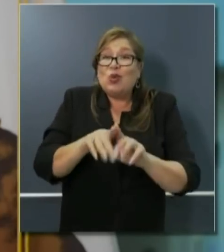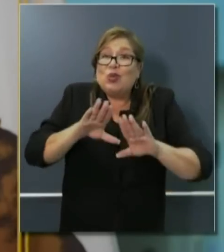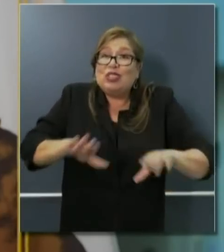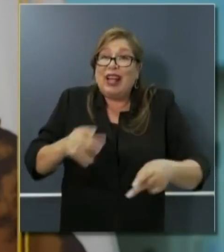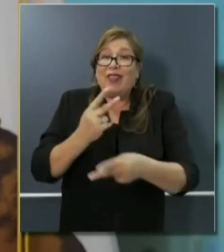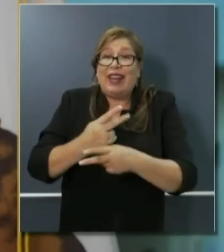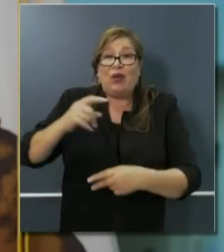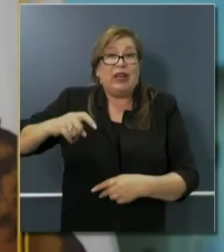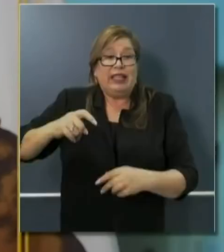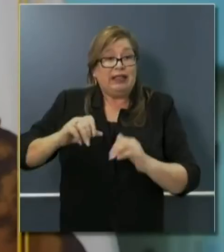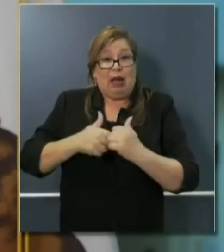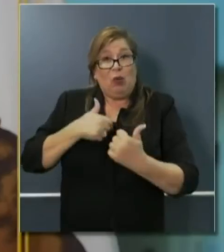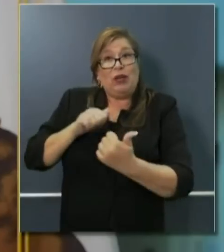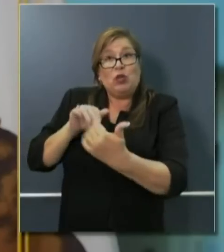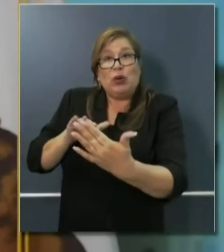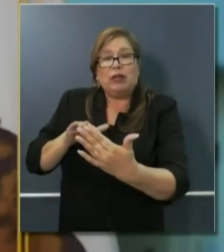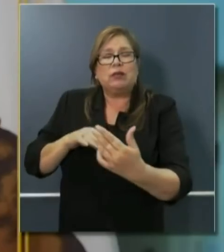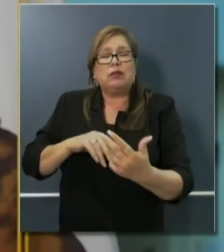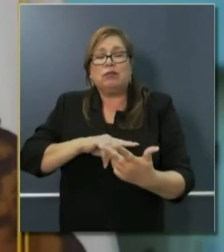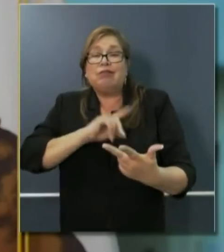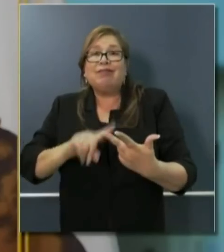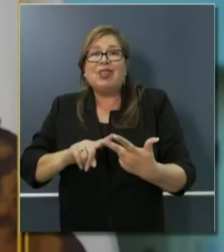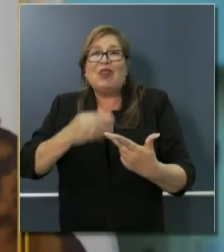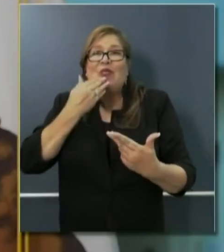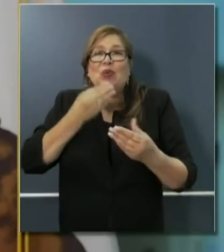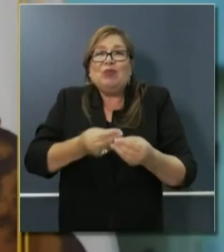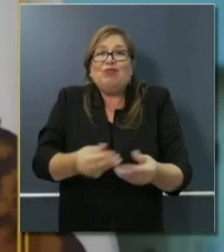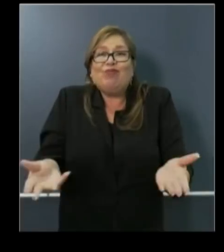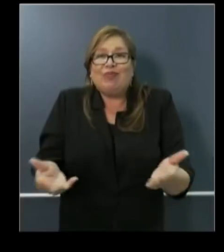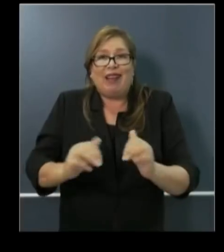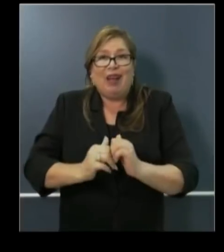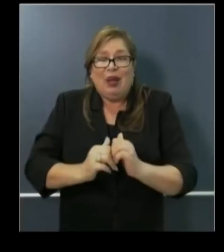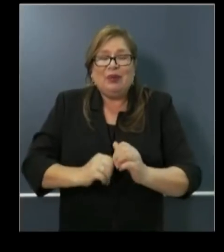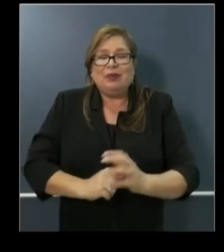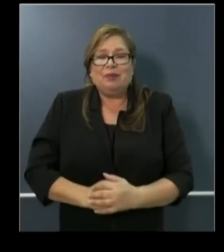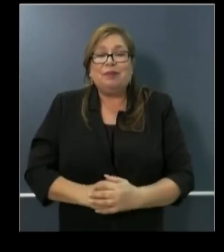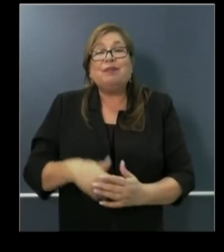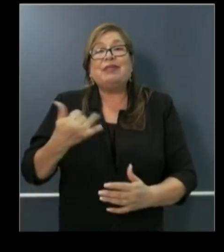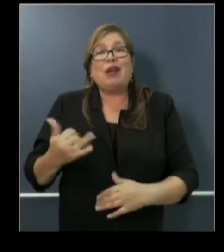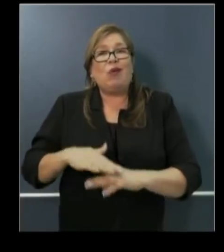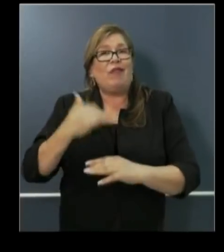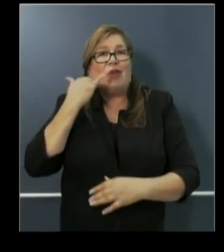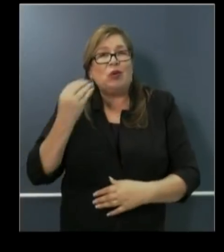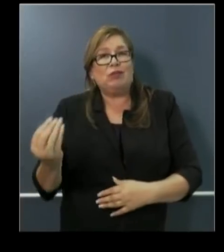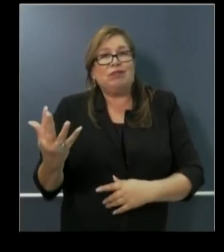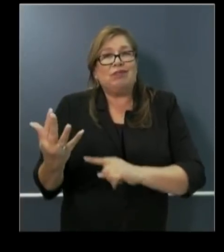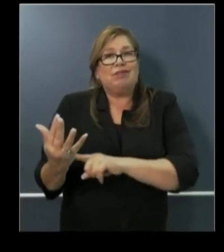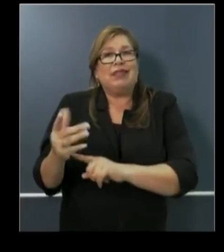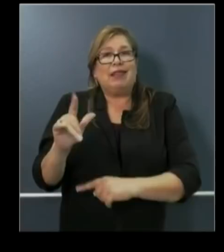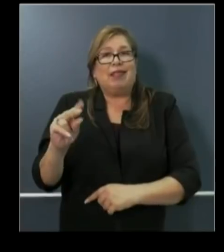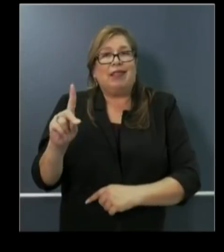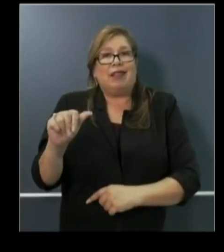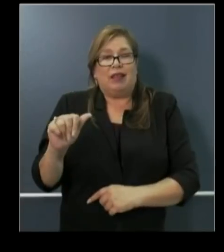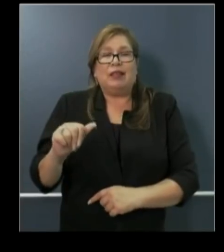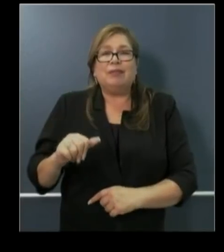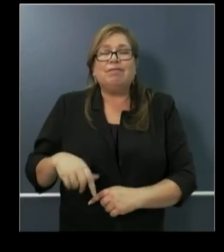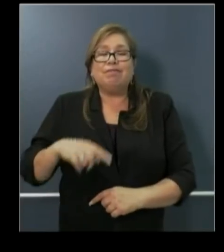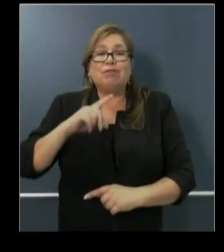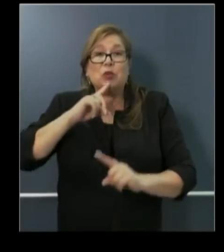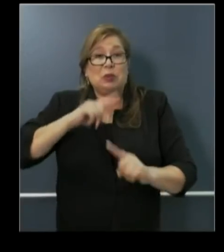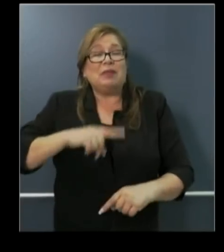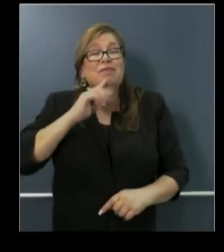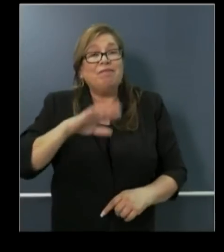and a little bit on food distribution. Sure. Well, we've been working